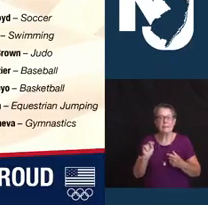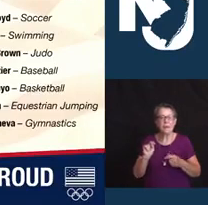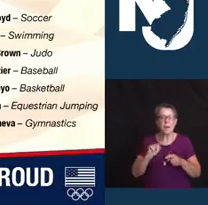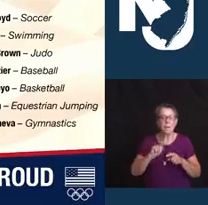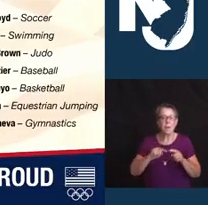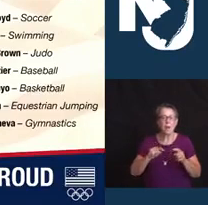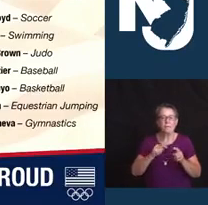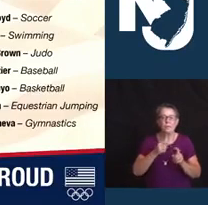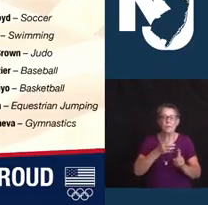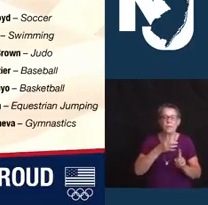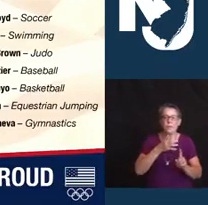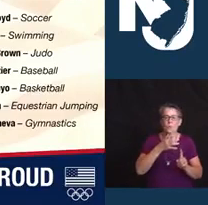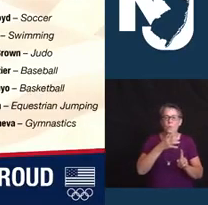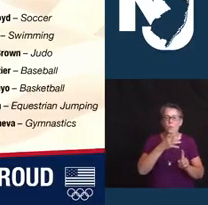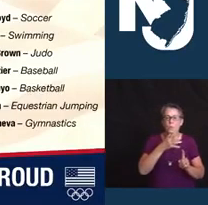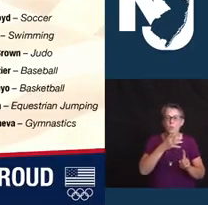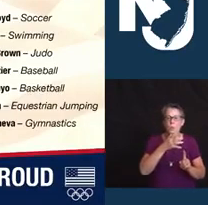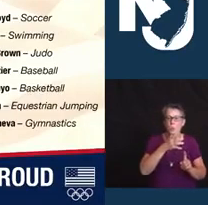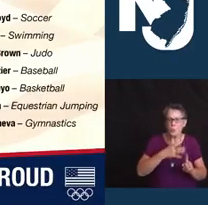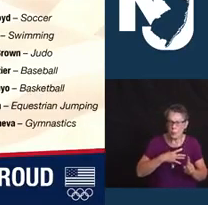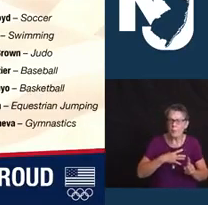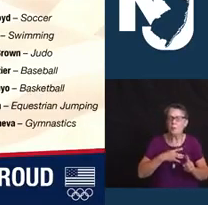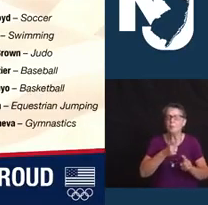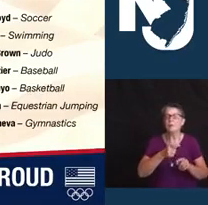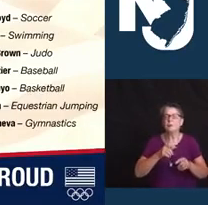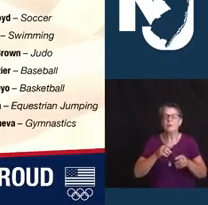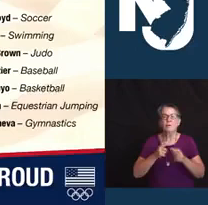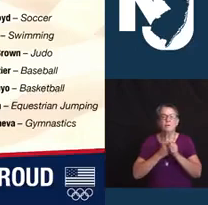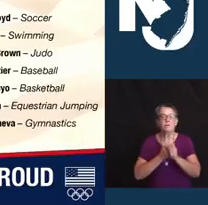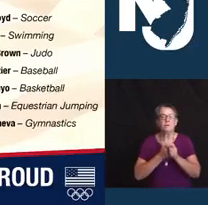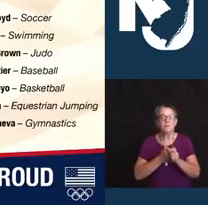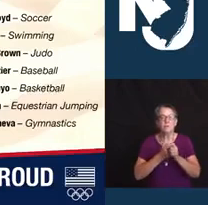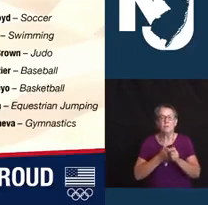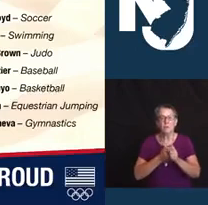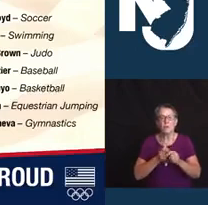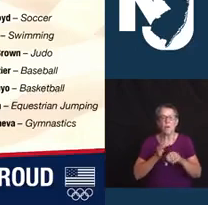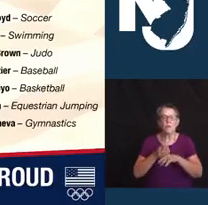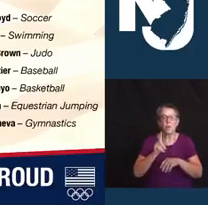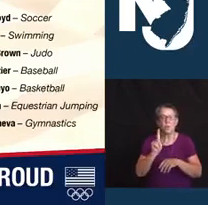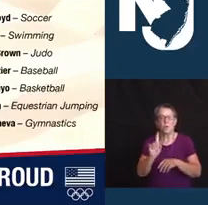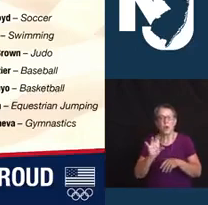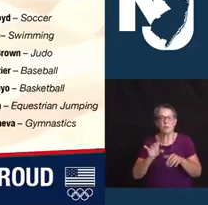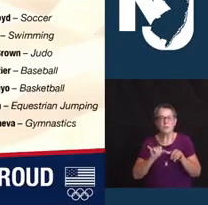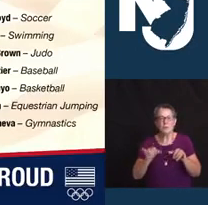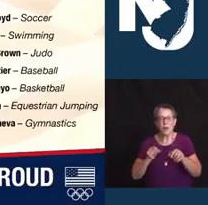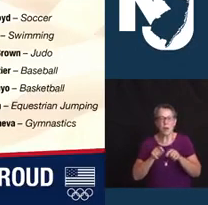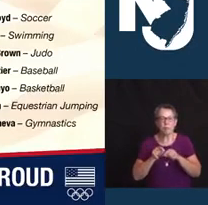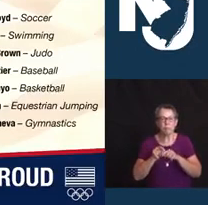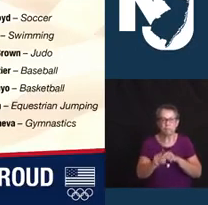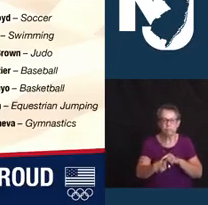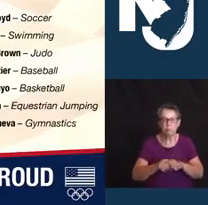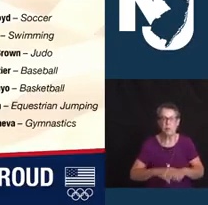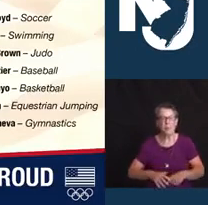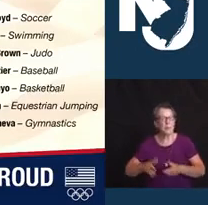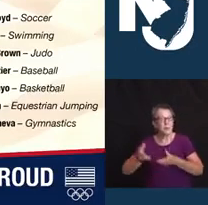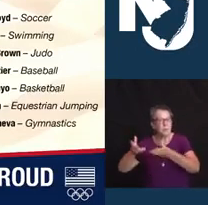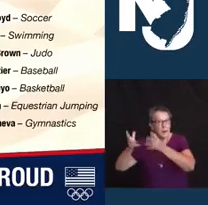4x100 meter relay team. And in basketball, Newark's Bam Adebayo is coming home with a